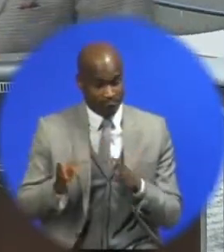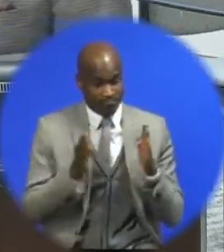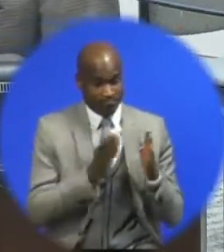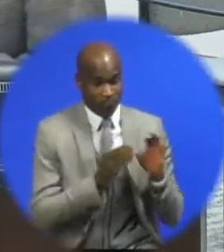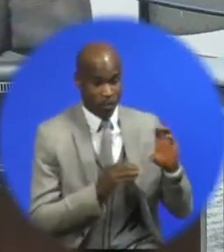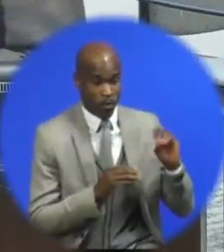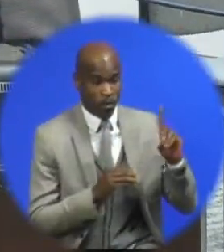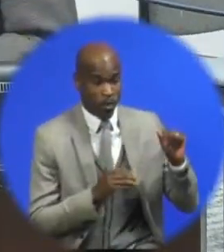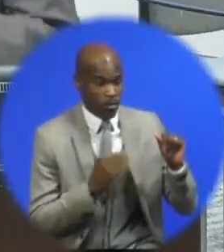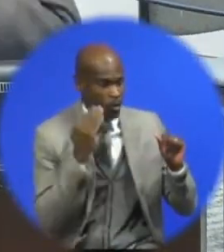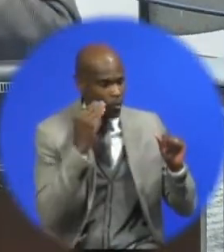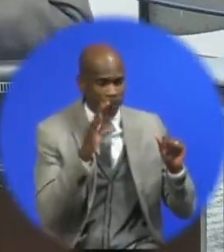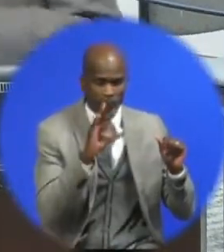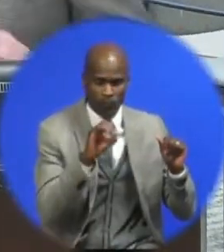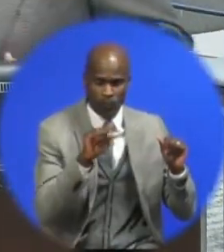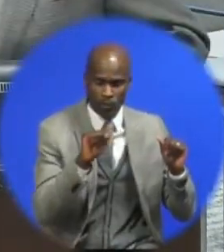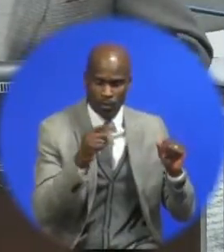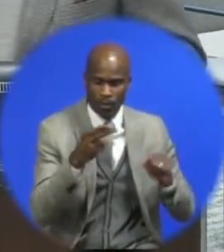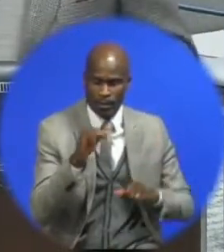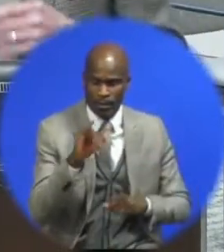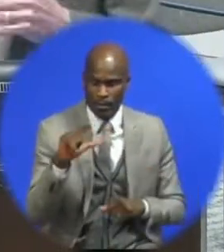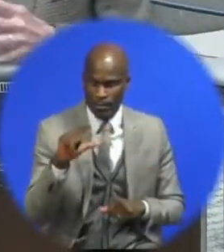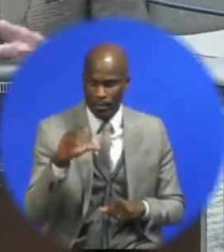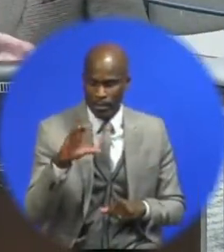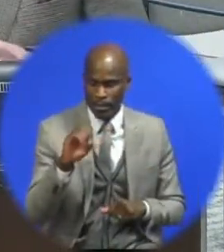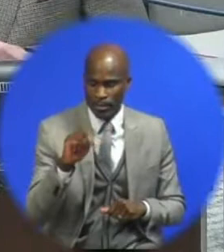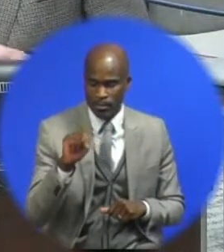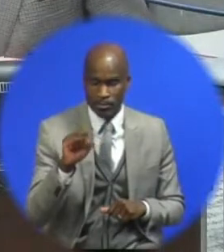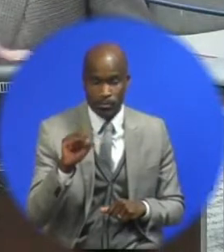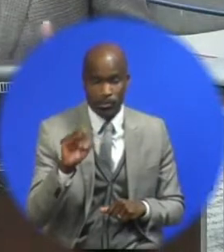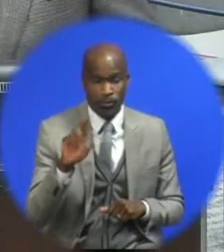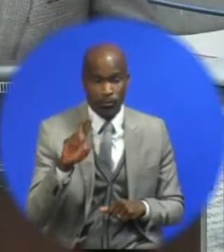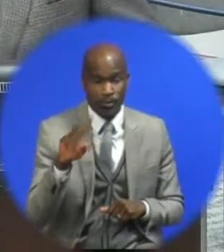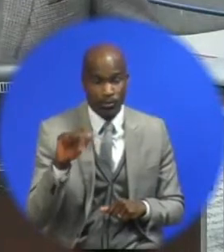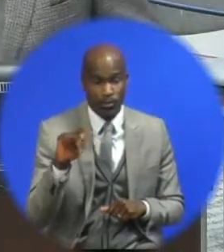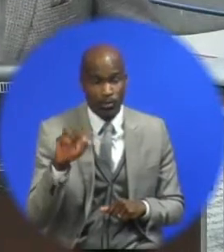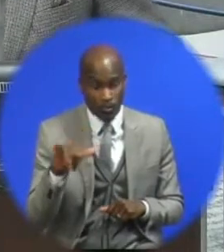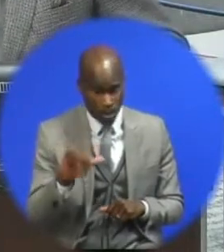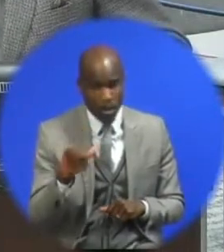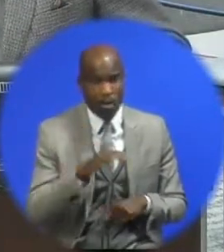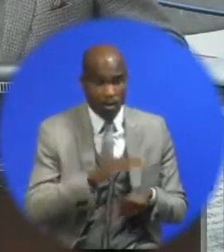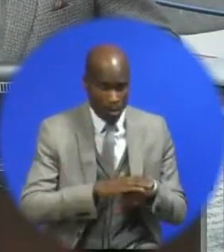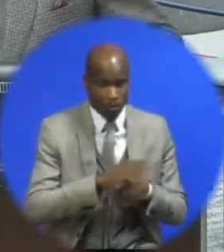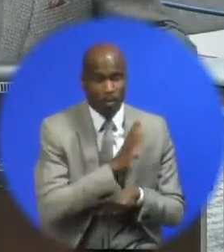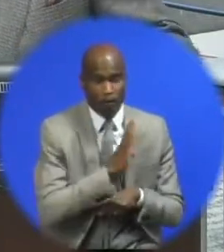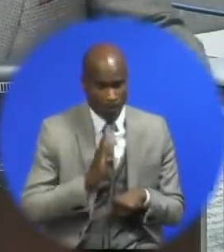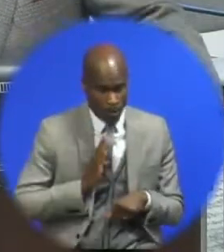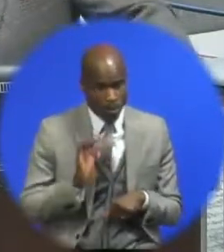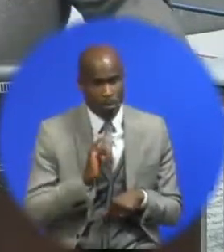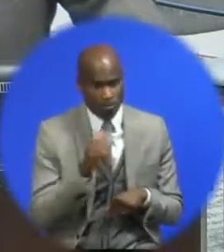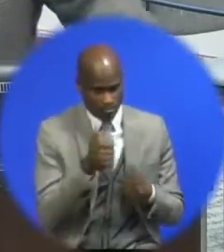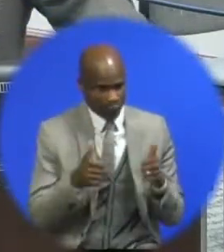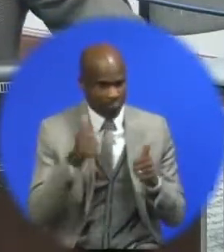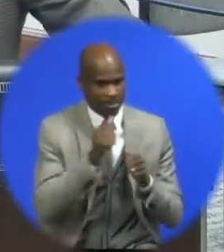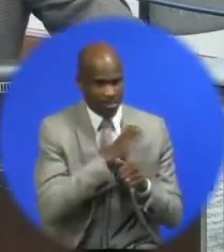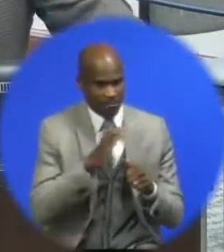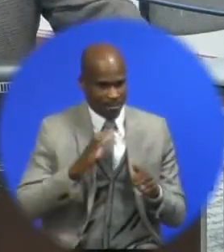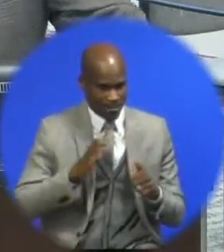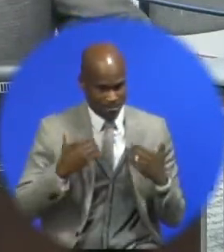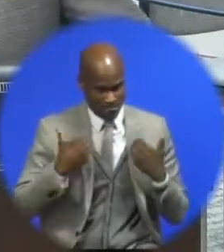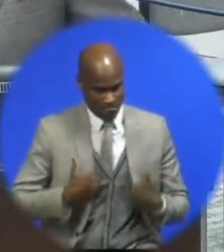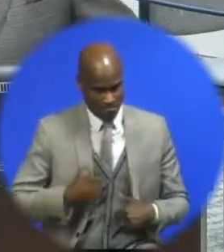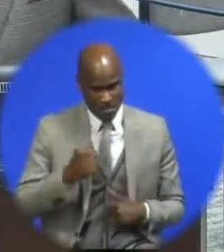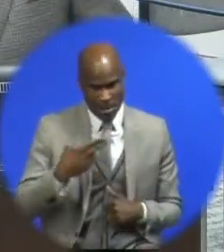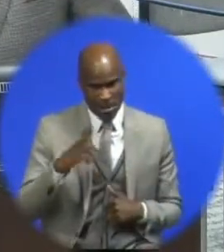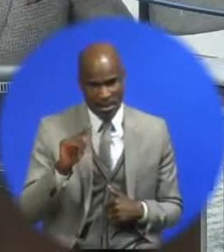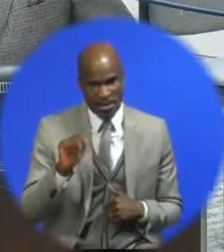Foothills Conservancy, also on our board and executive committee. I'm Bob Hunter, president of the Friends of Fontaflora State